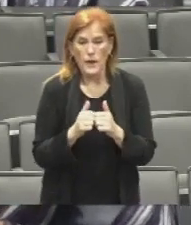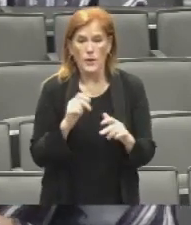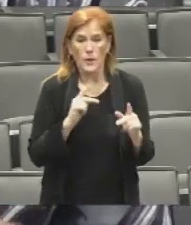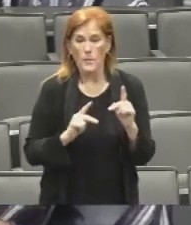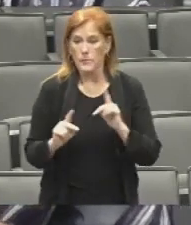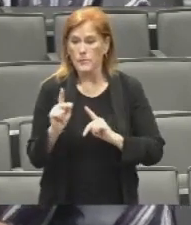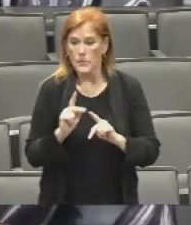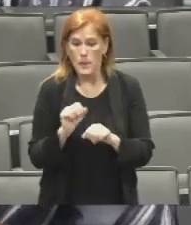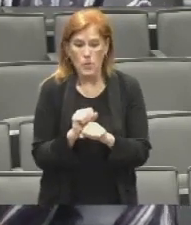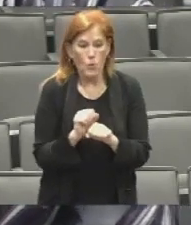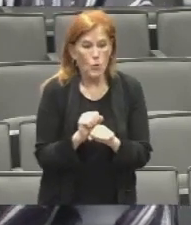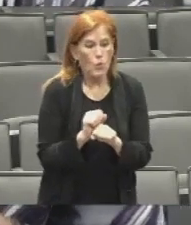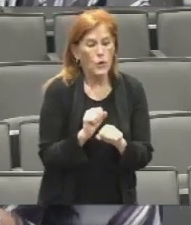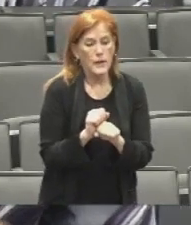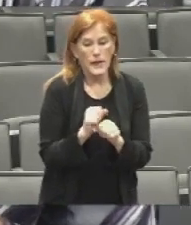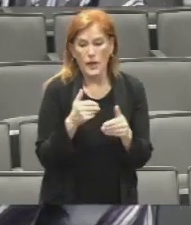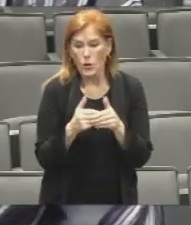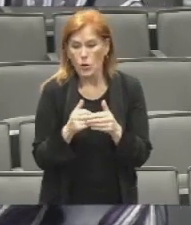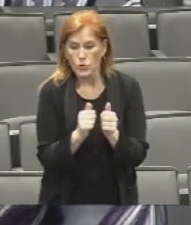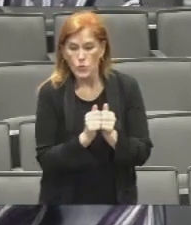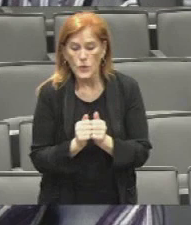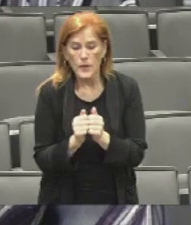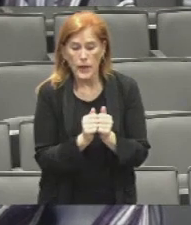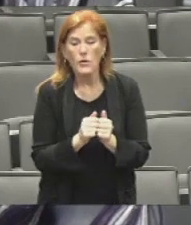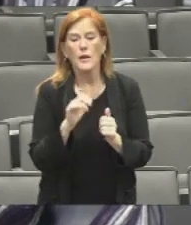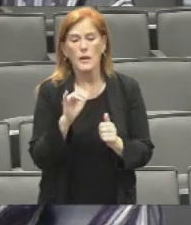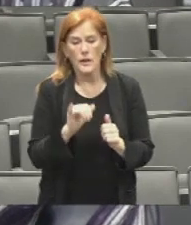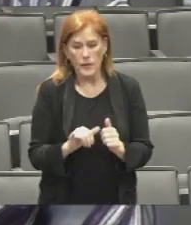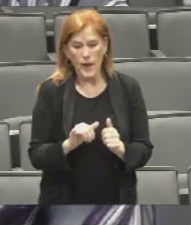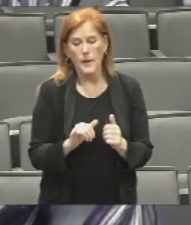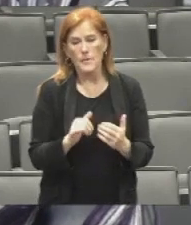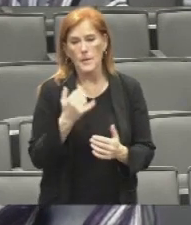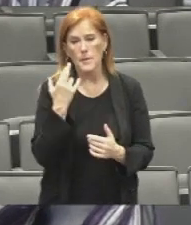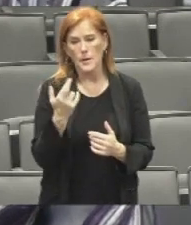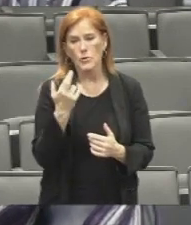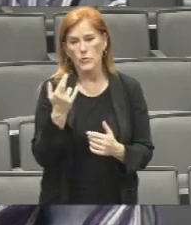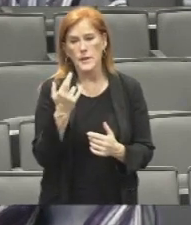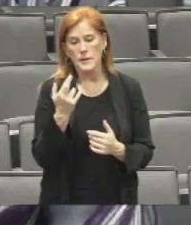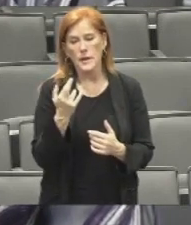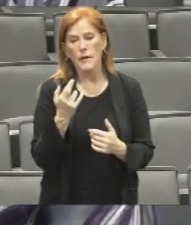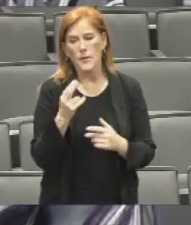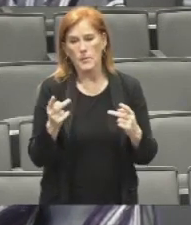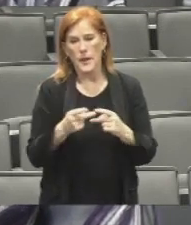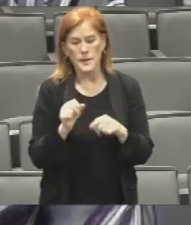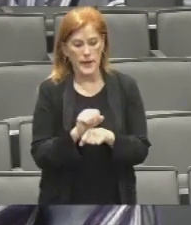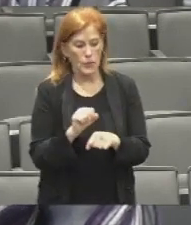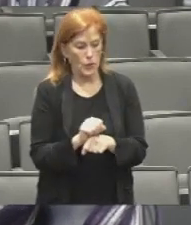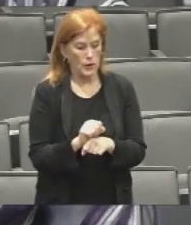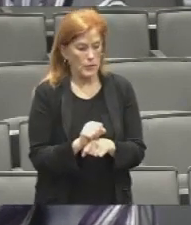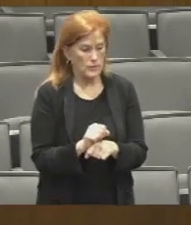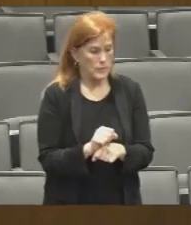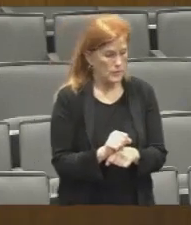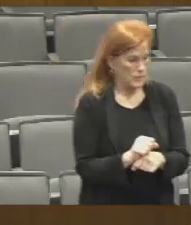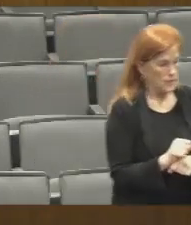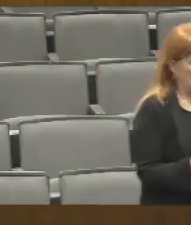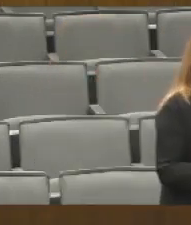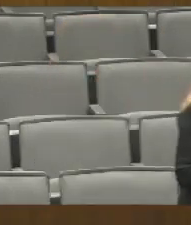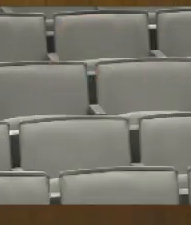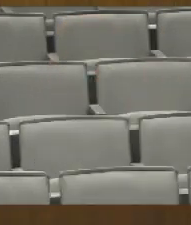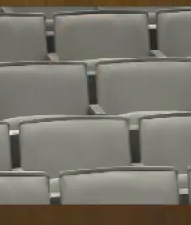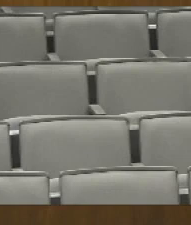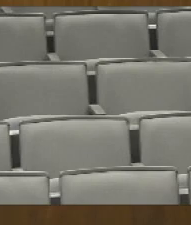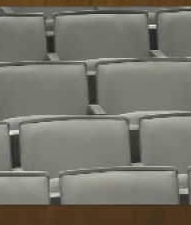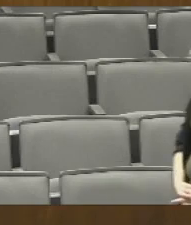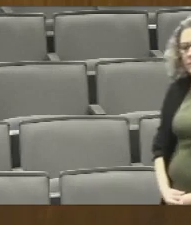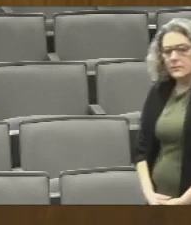really work closely together, and it may be a function of the workplace, therefore. So is it a fair assumption? So, like,